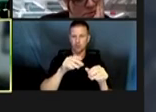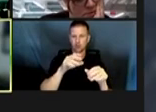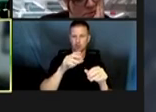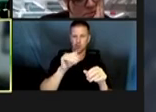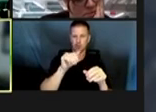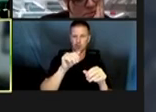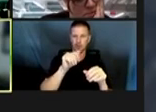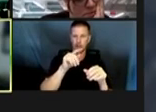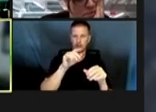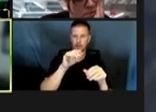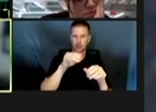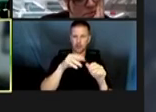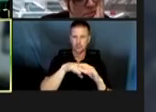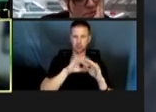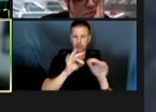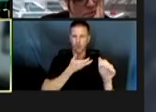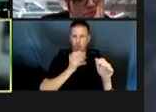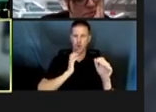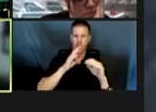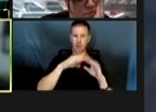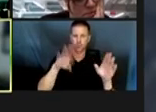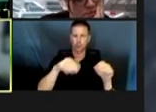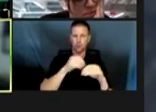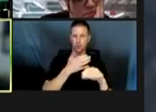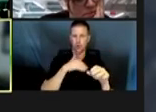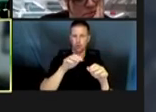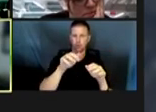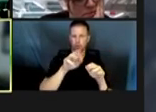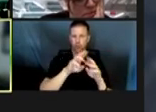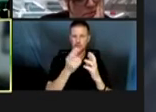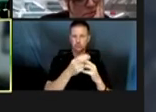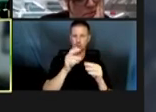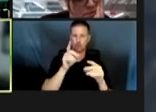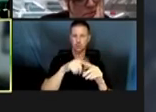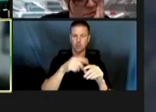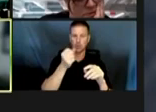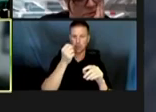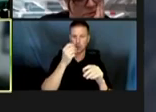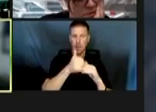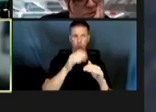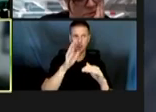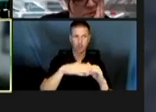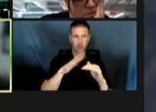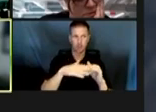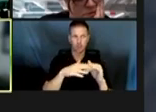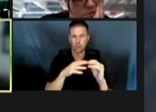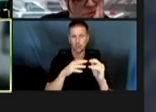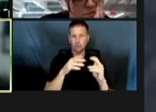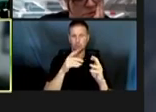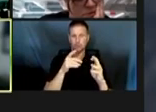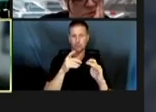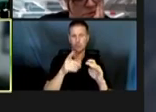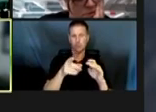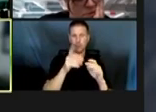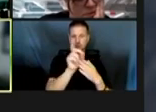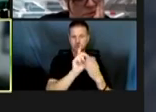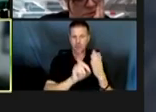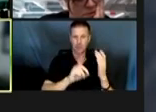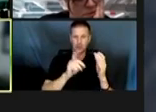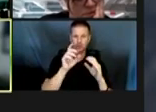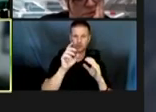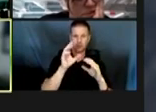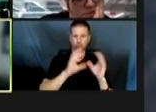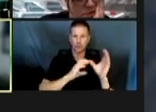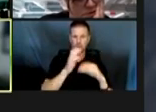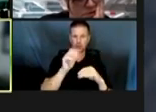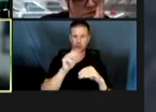the inaccessibility of our housing in our region. And just to underscore how minimum the design and construction components